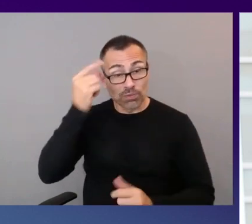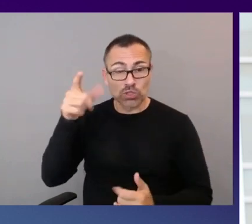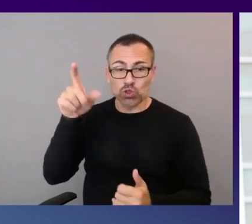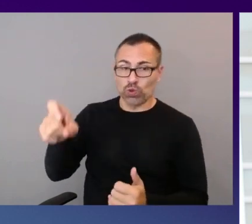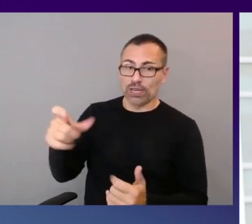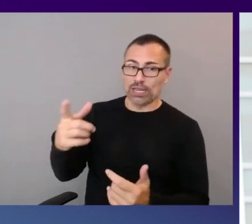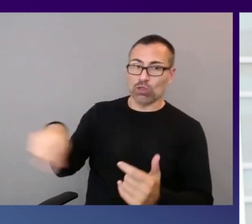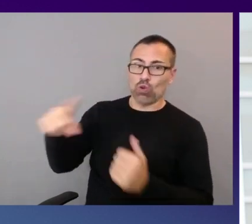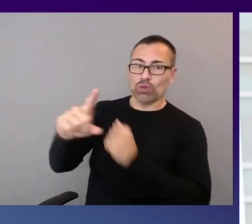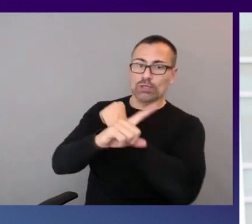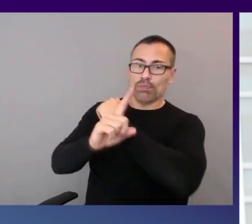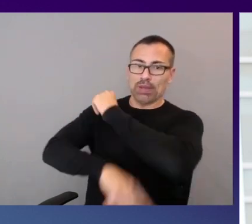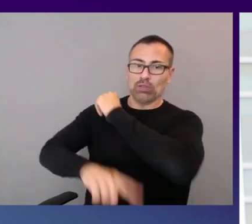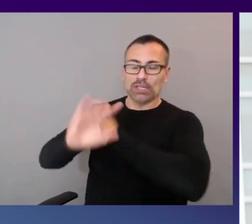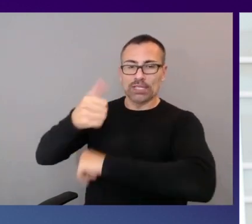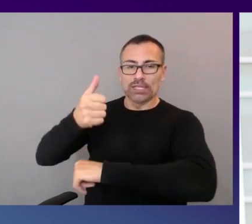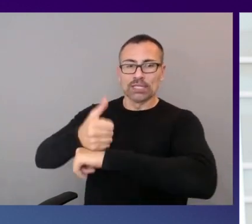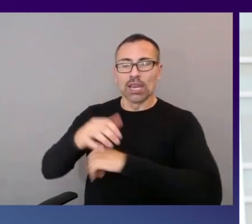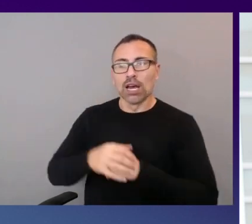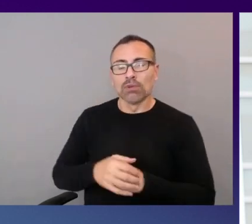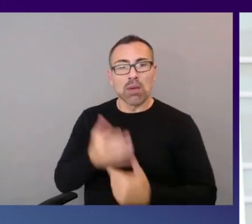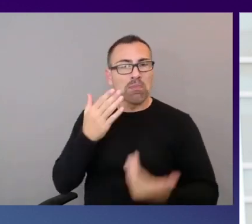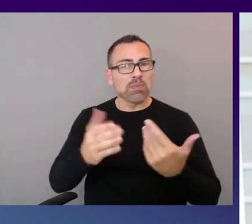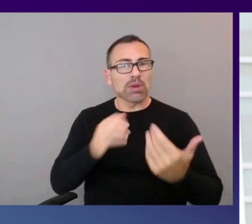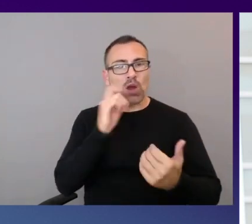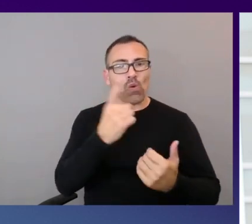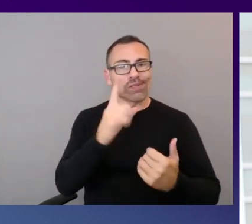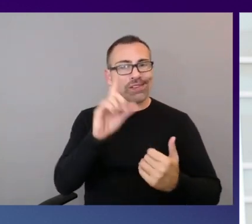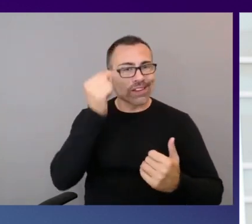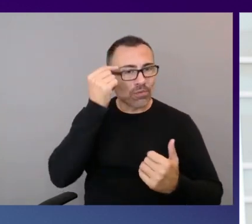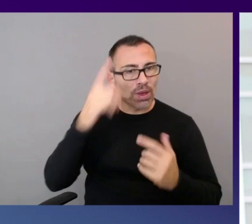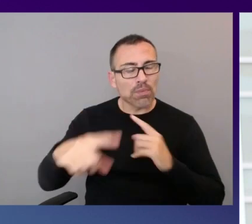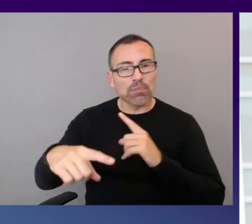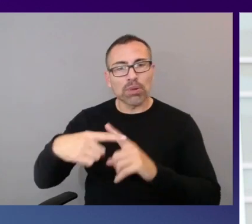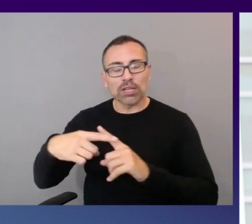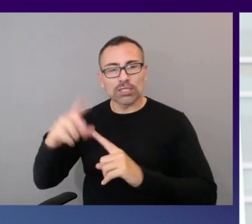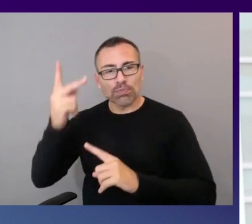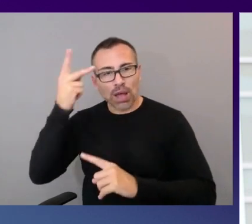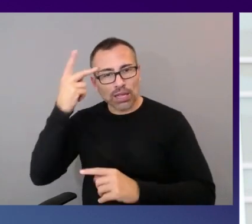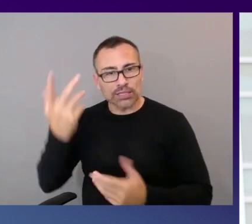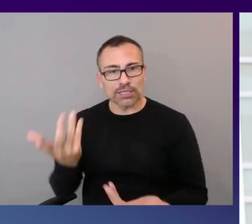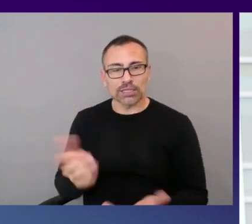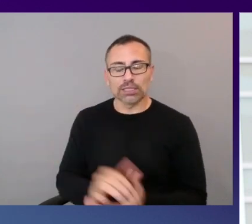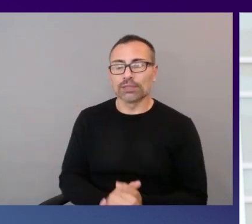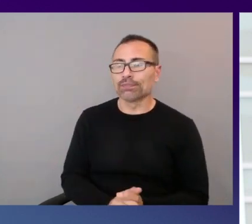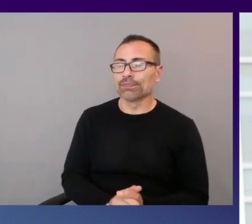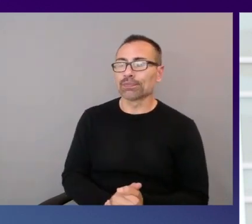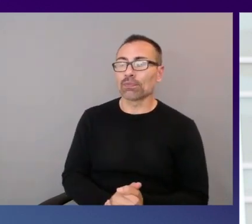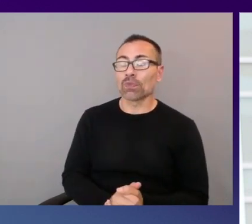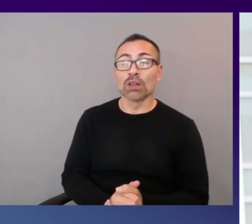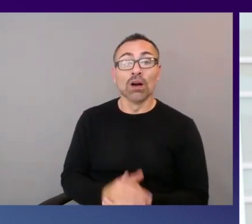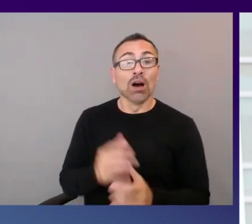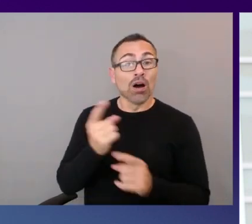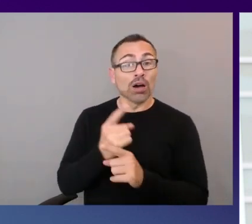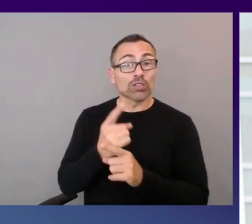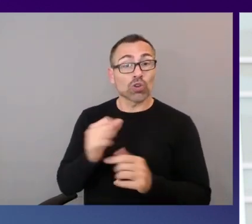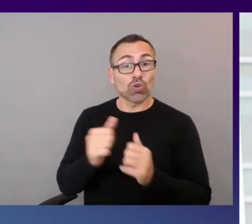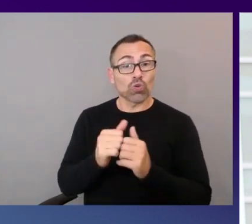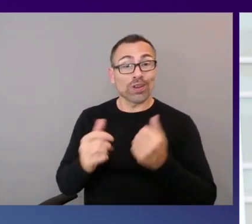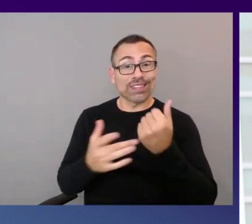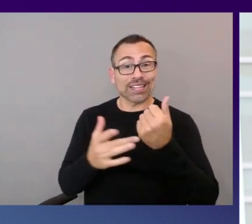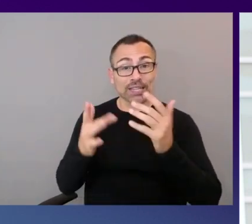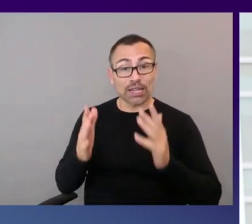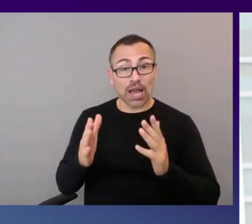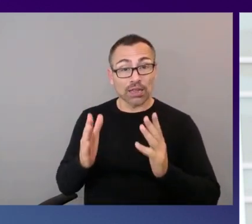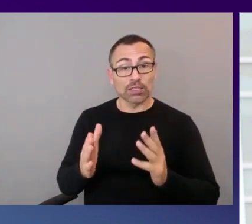politics. I think the other thing is, you know, with technology providers and product builders,